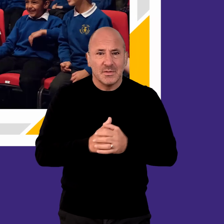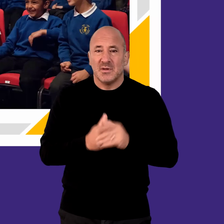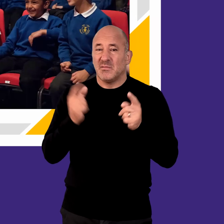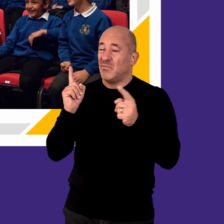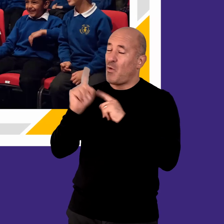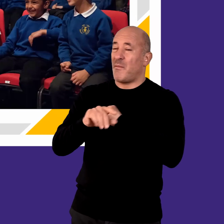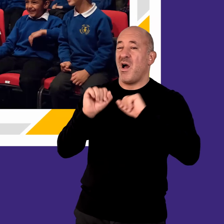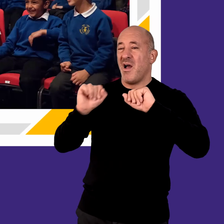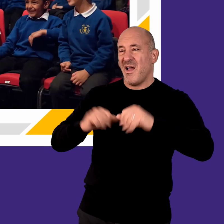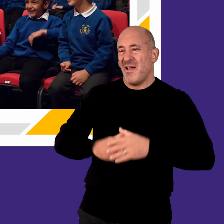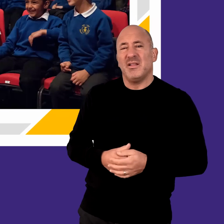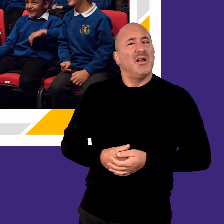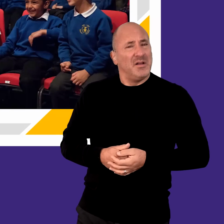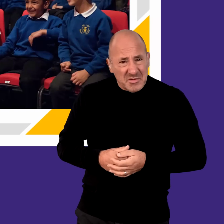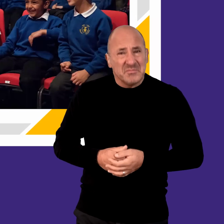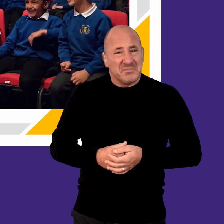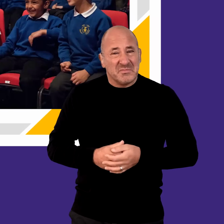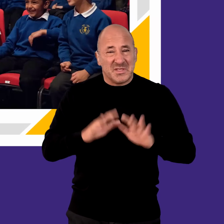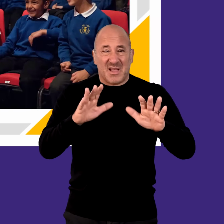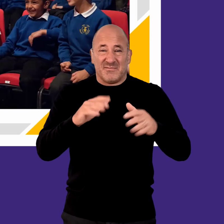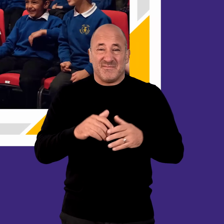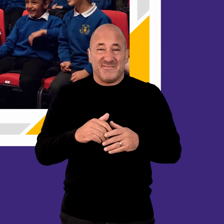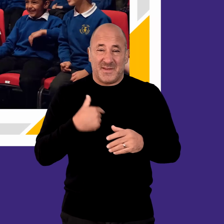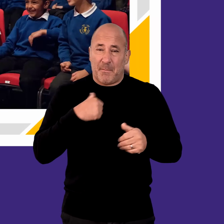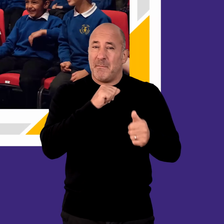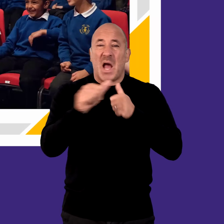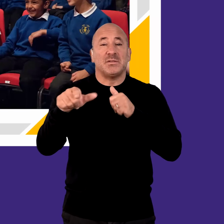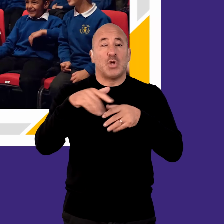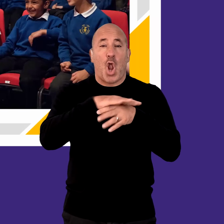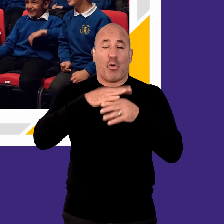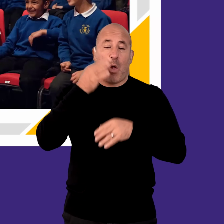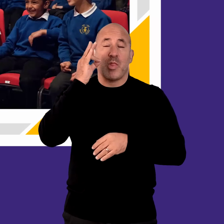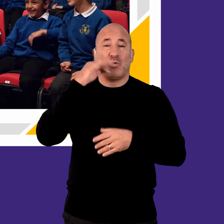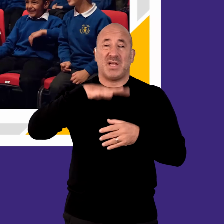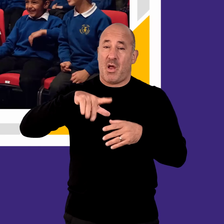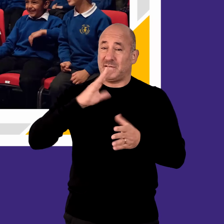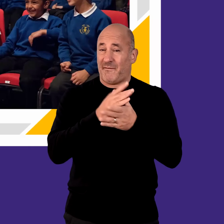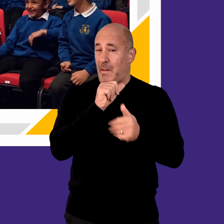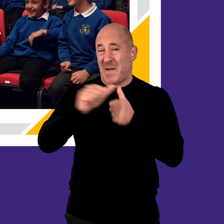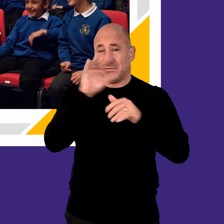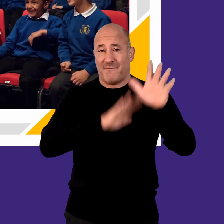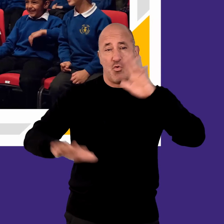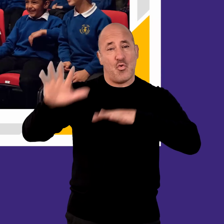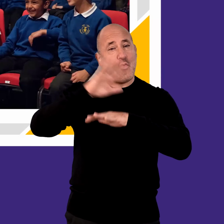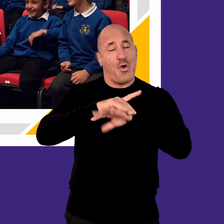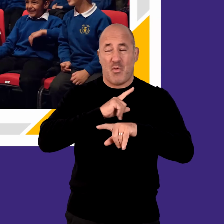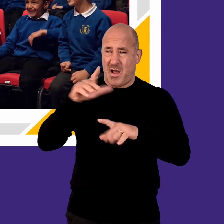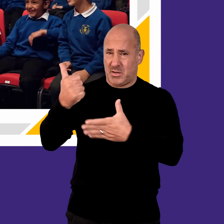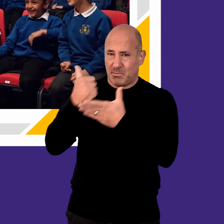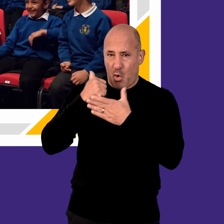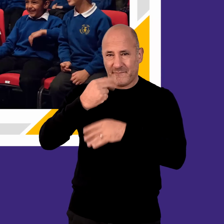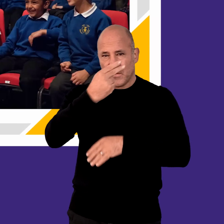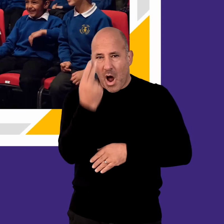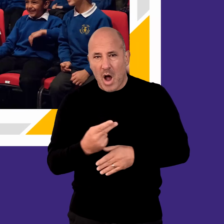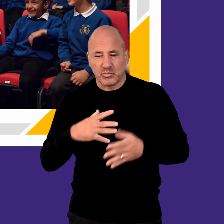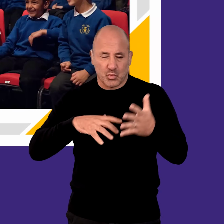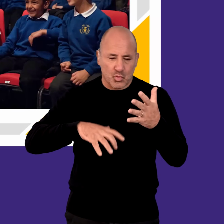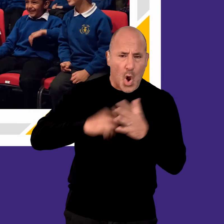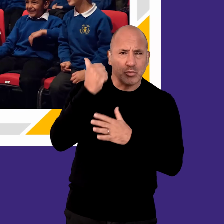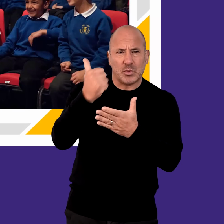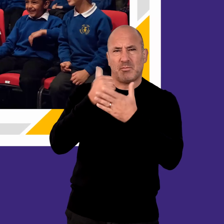involvement positive? Yeah, look, I should probably say, I feel like I work in the best local authority area in the country in terms